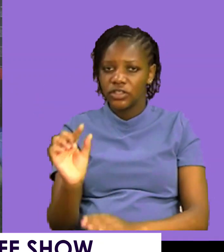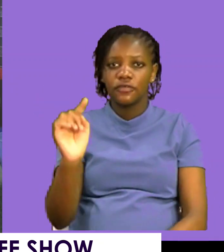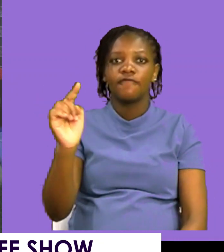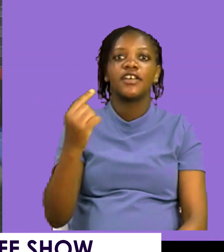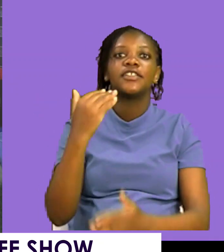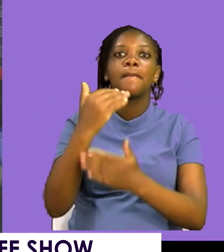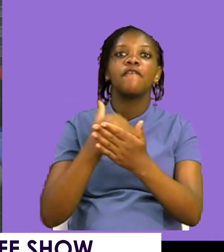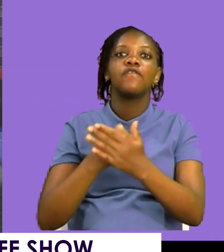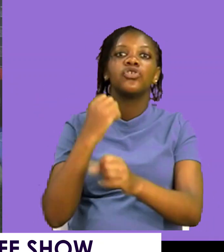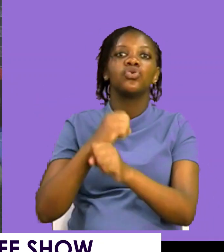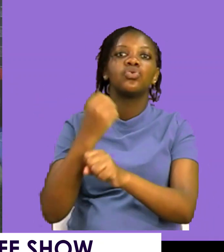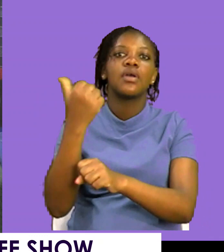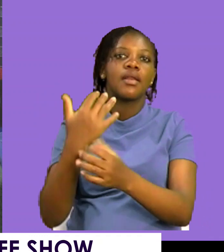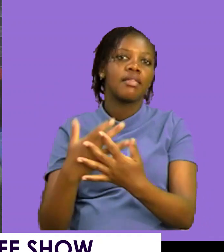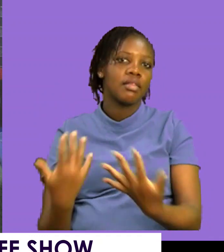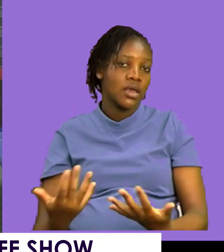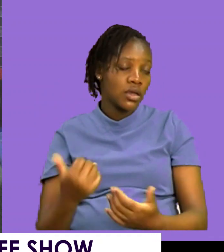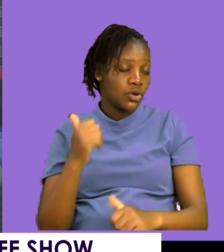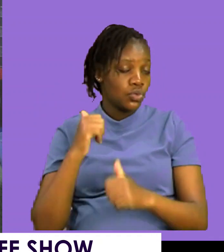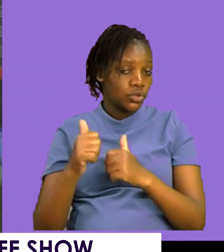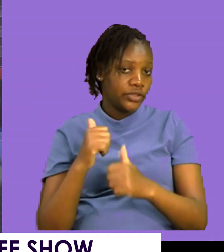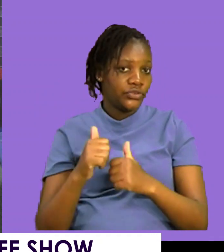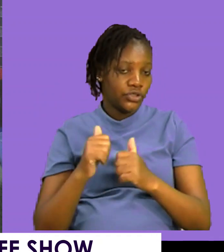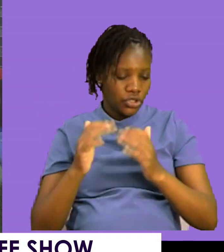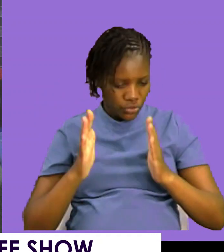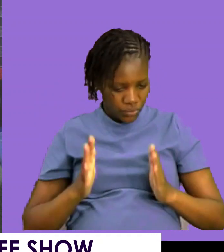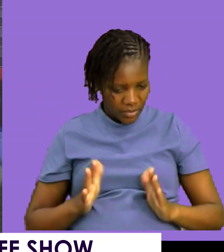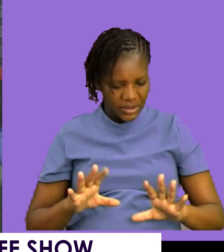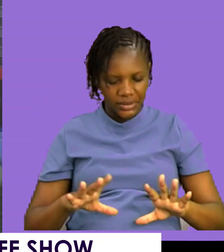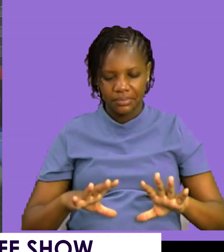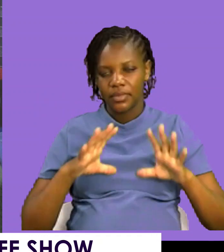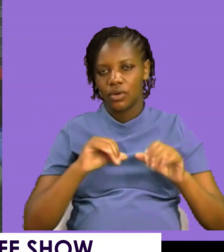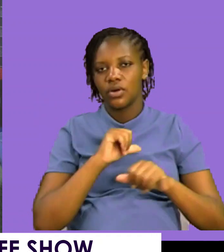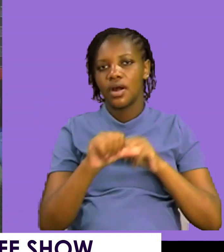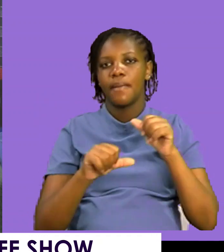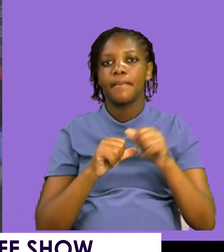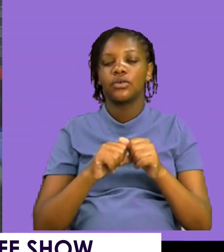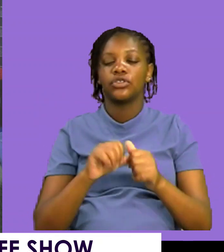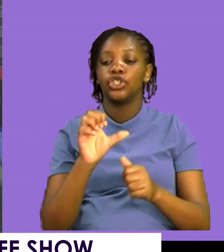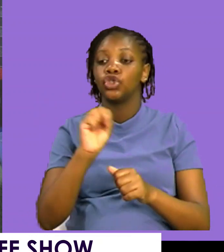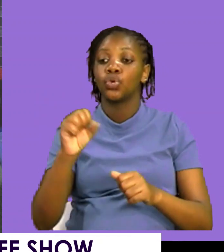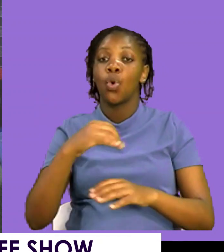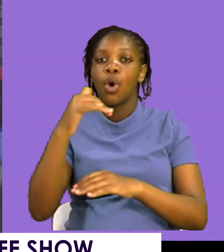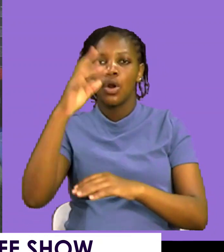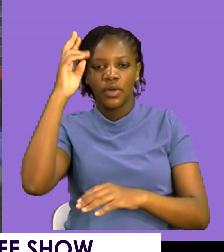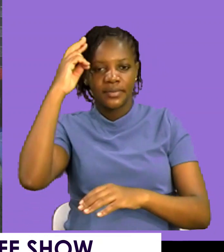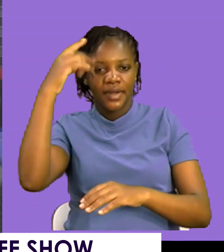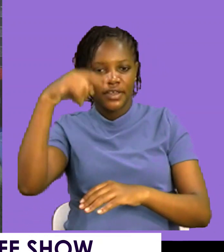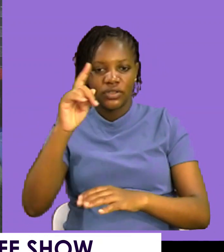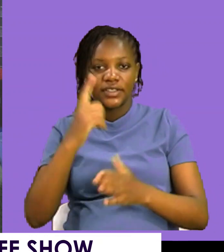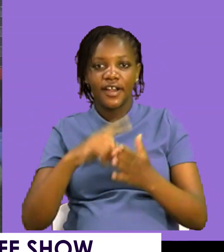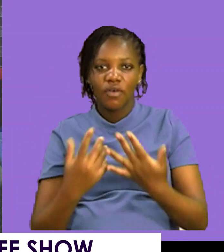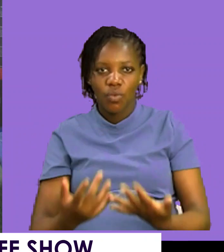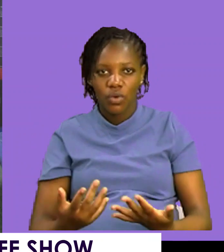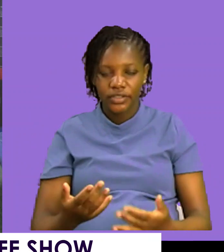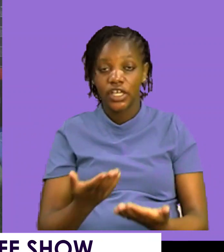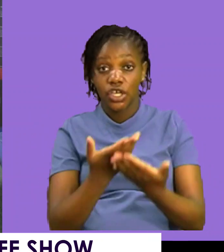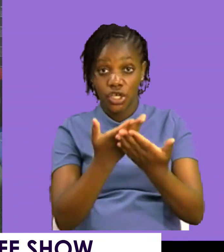before you do anything that humanity brags about. So always remind yourself that you